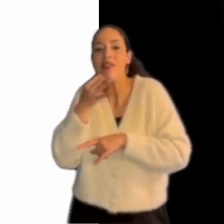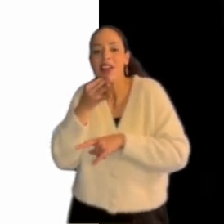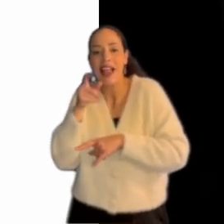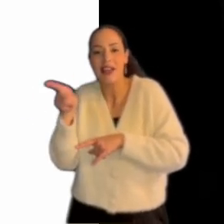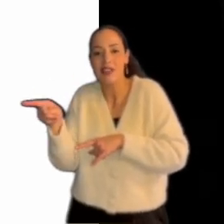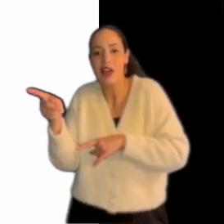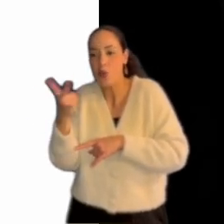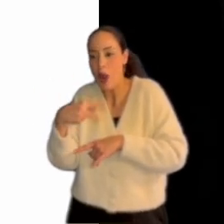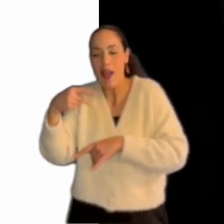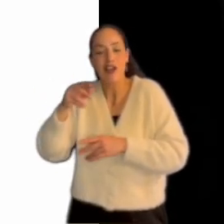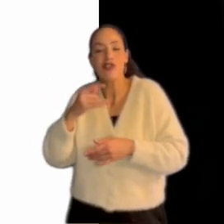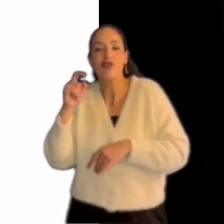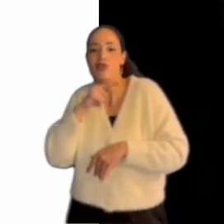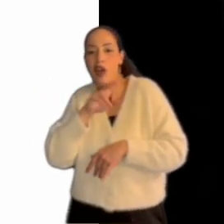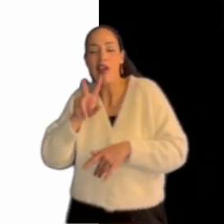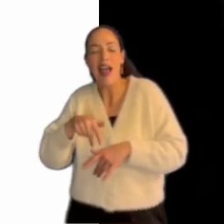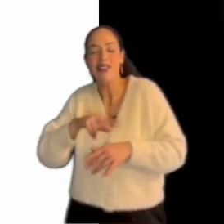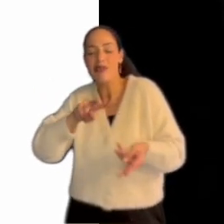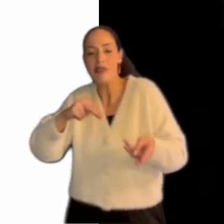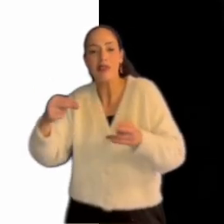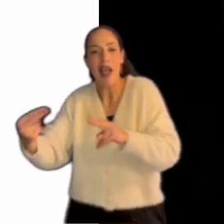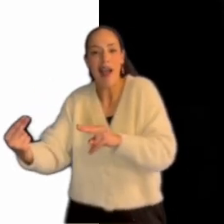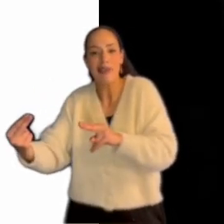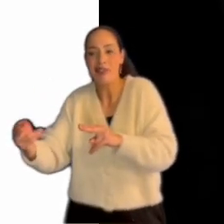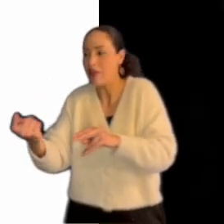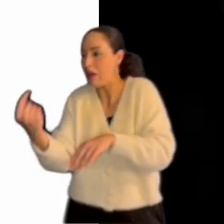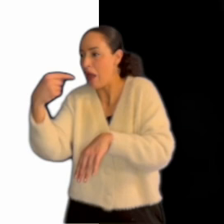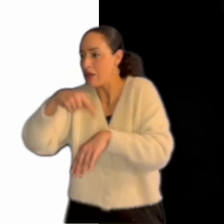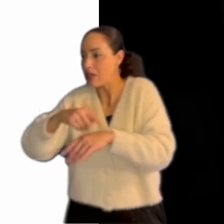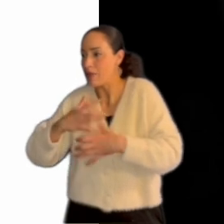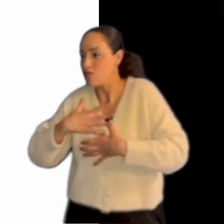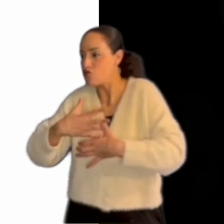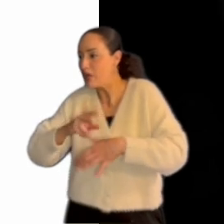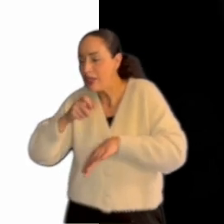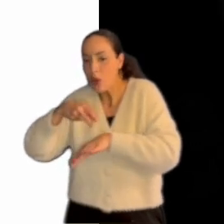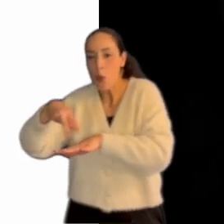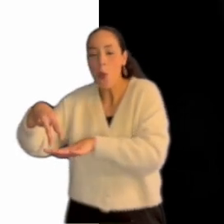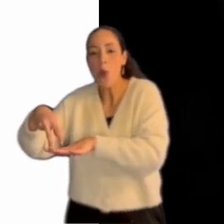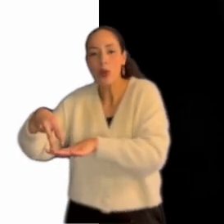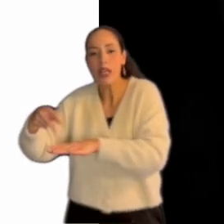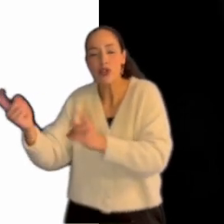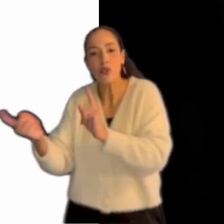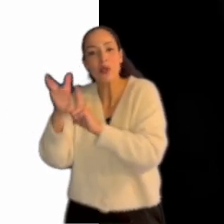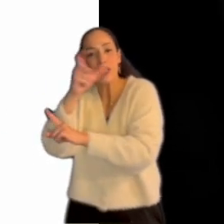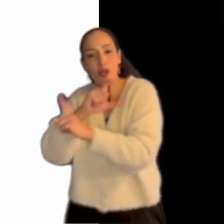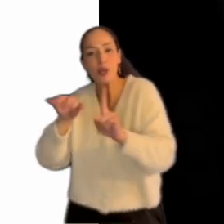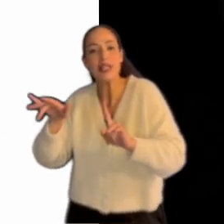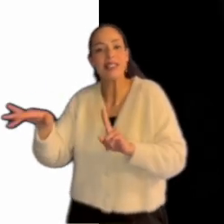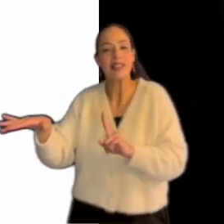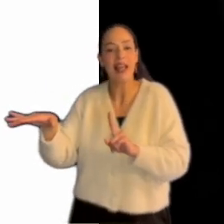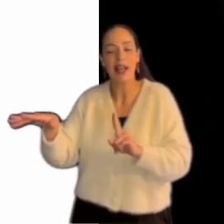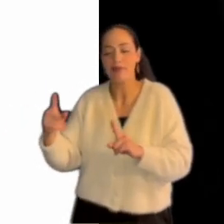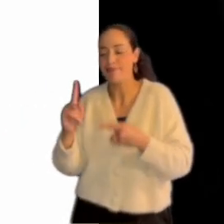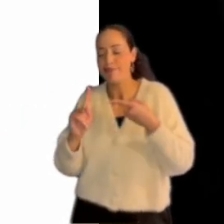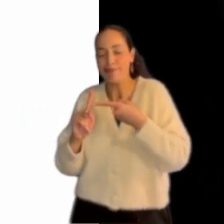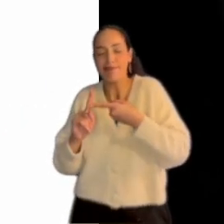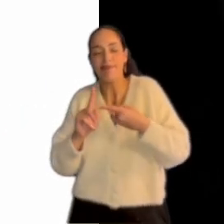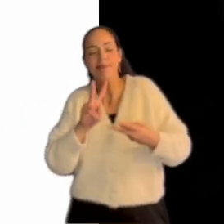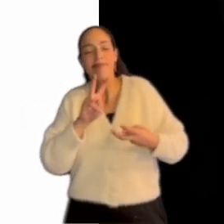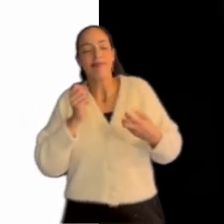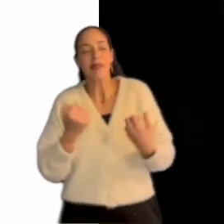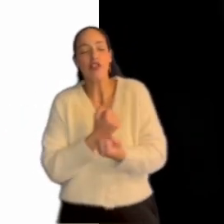and to meet the communities he had so believed that he would help, gave her the strength and comfort needed to continue to live within her anguish and